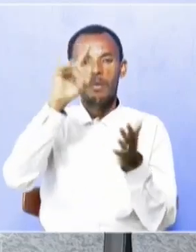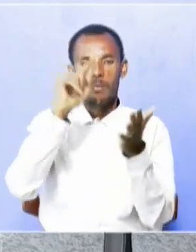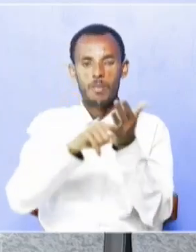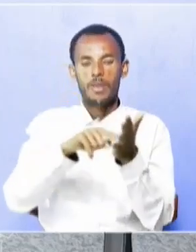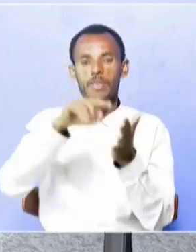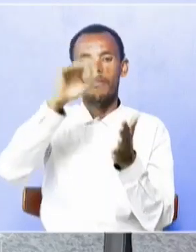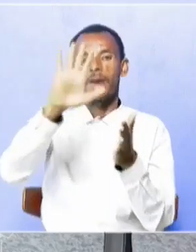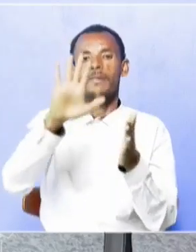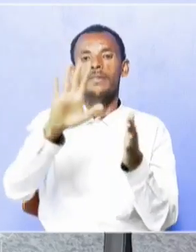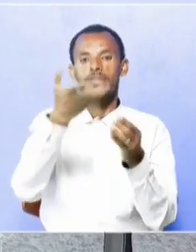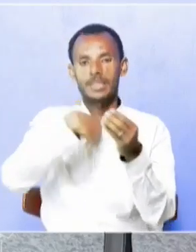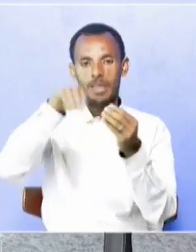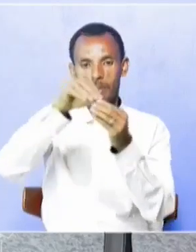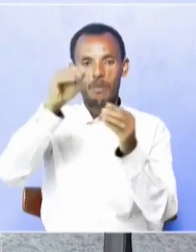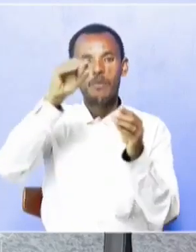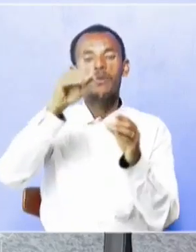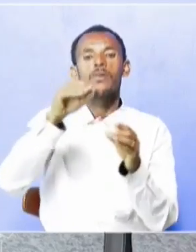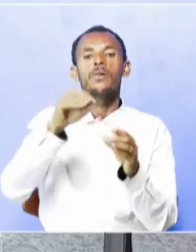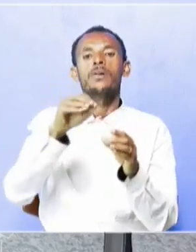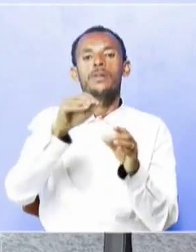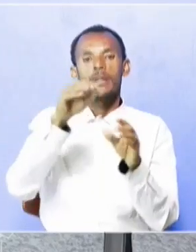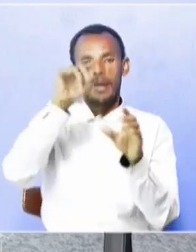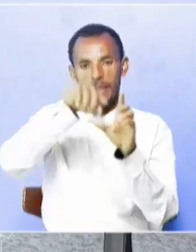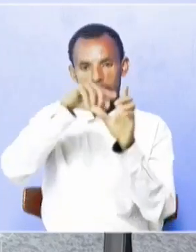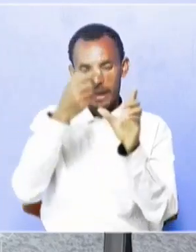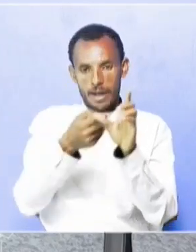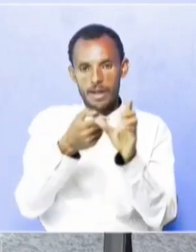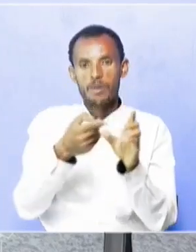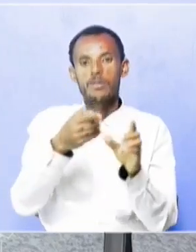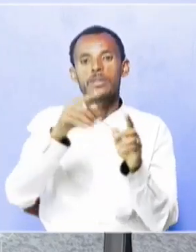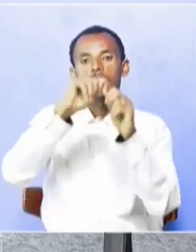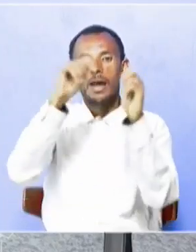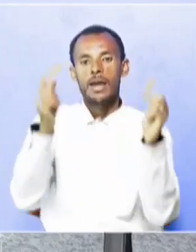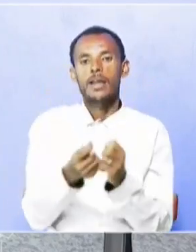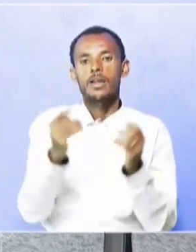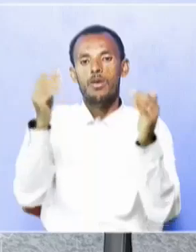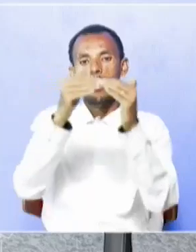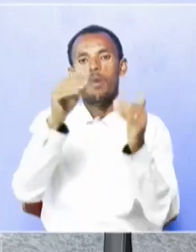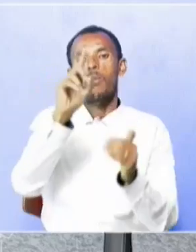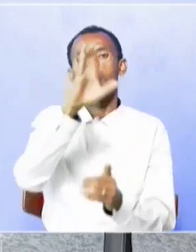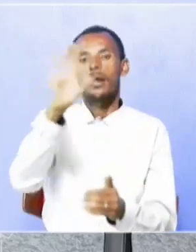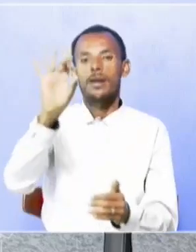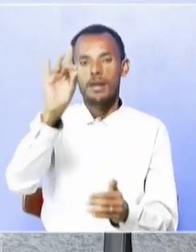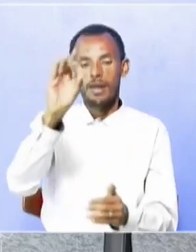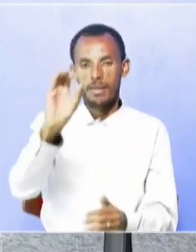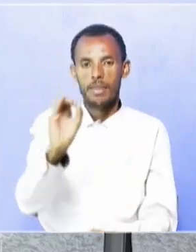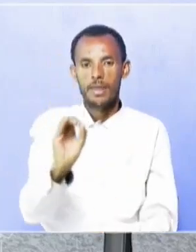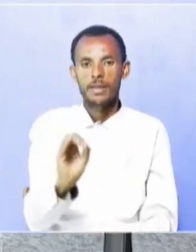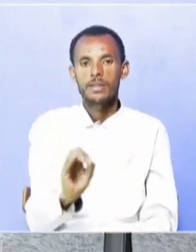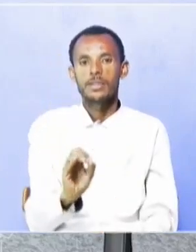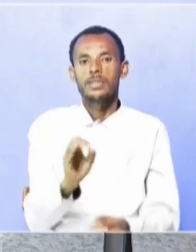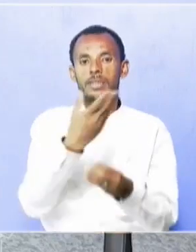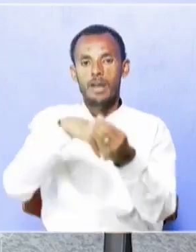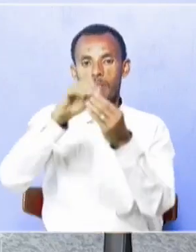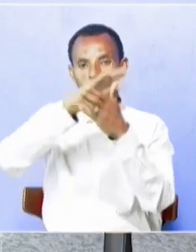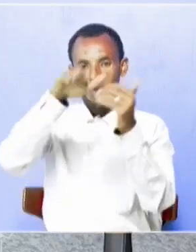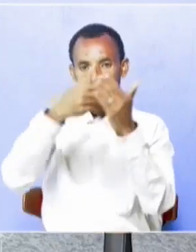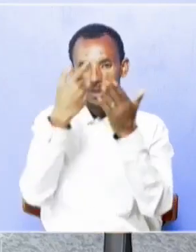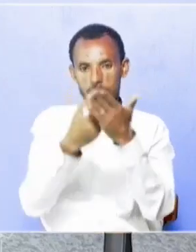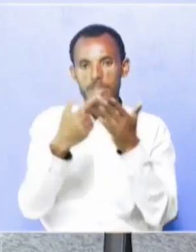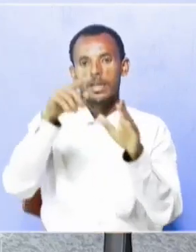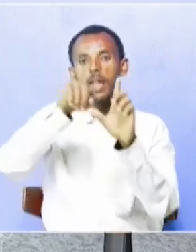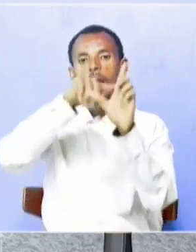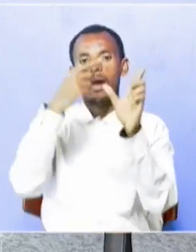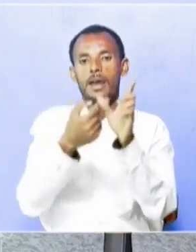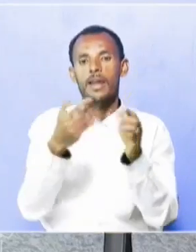of the interior angles of a triangle must give 180 degree. As you can check, the sum of all these three